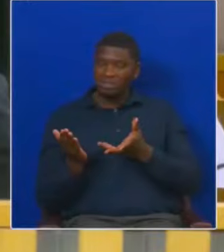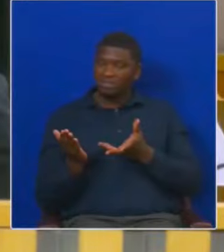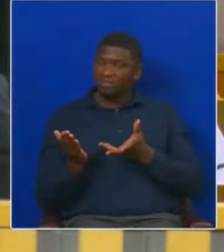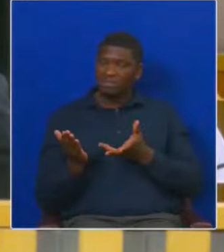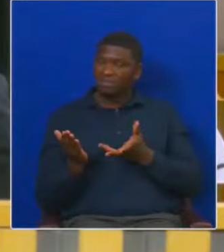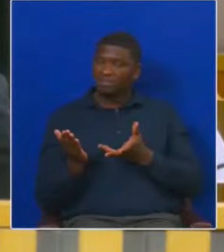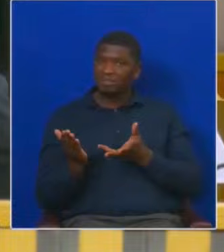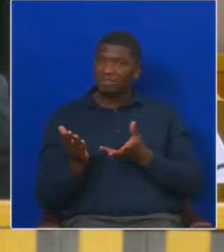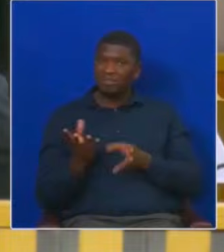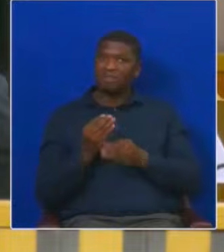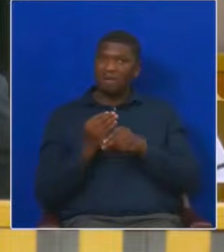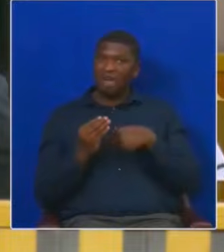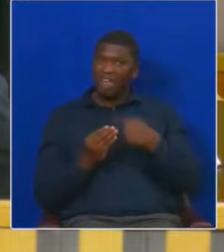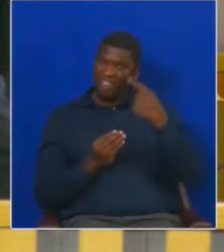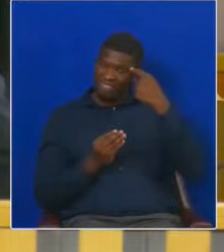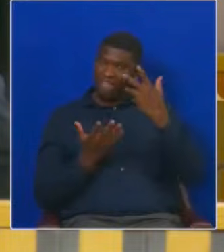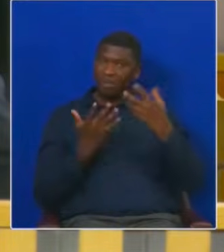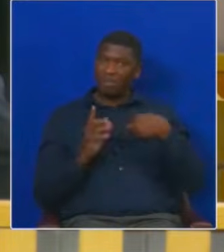purposes of